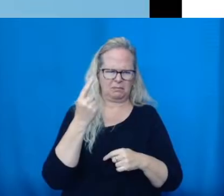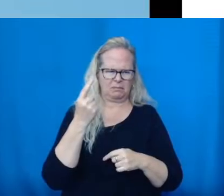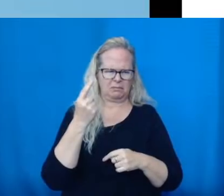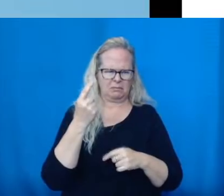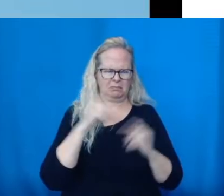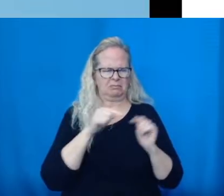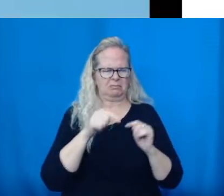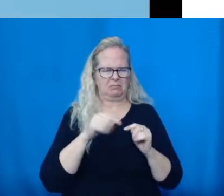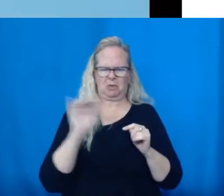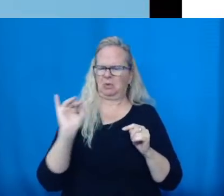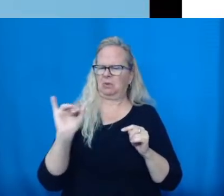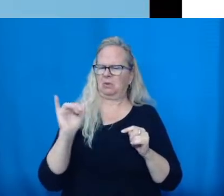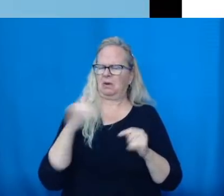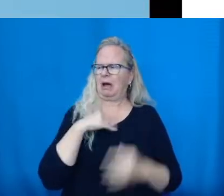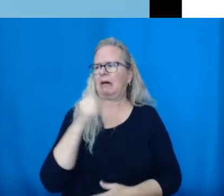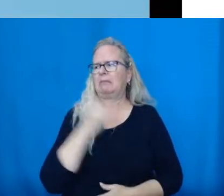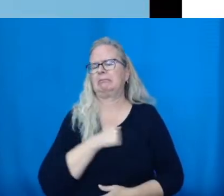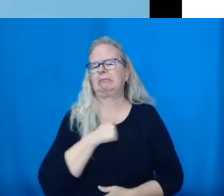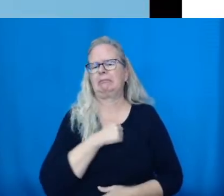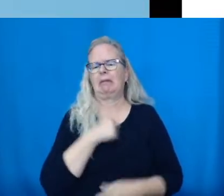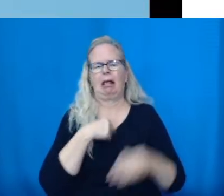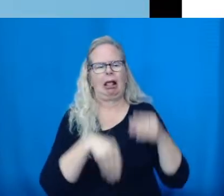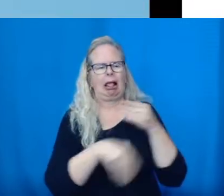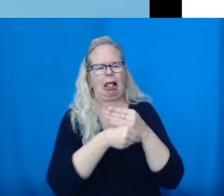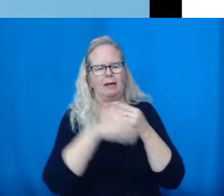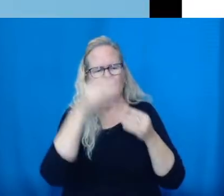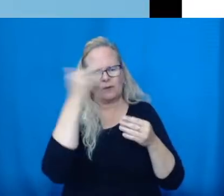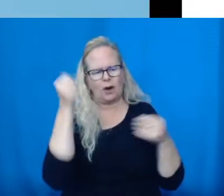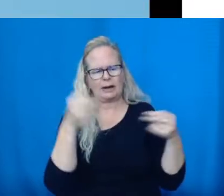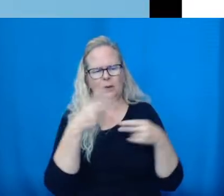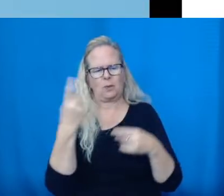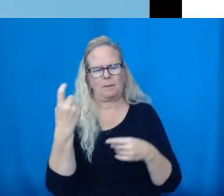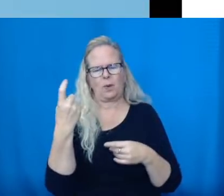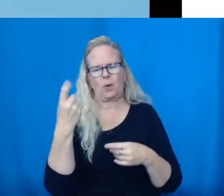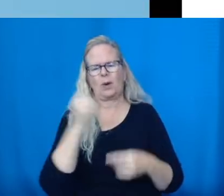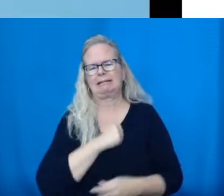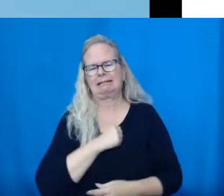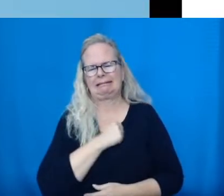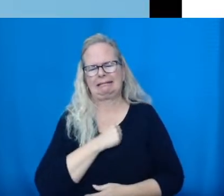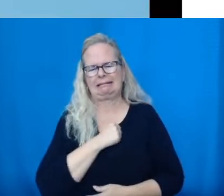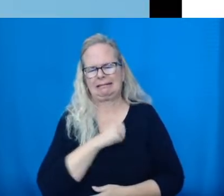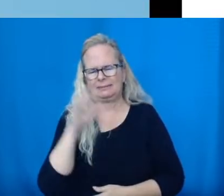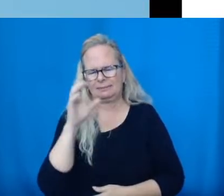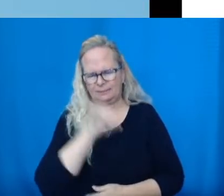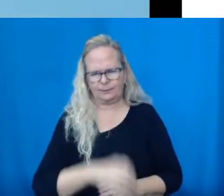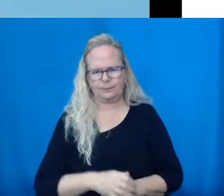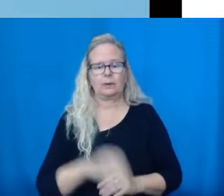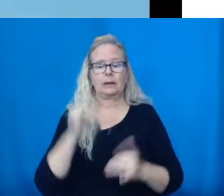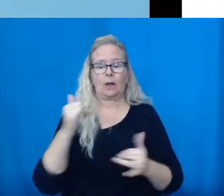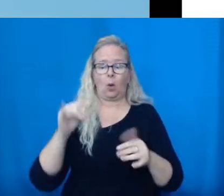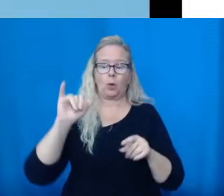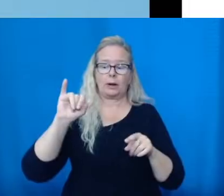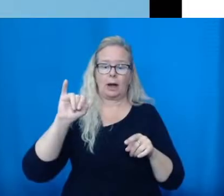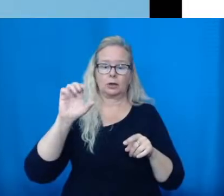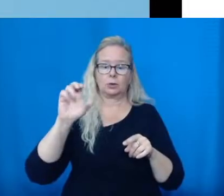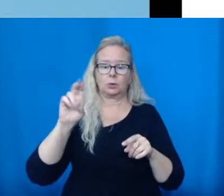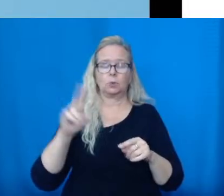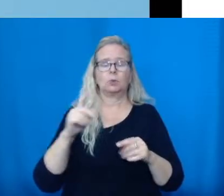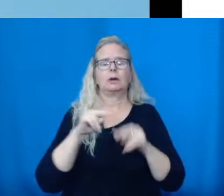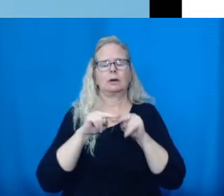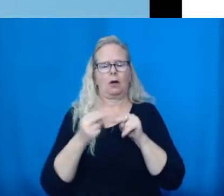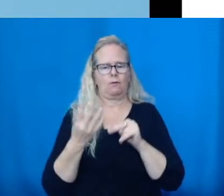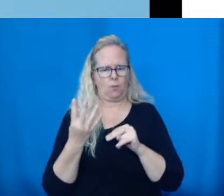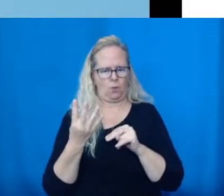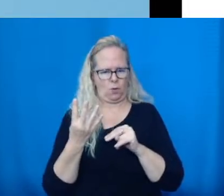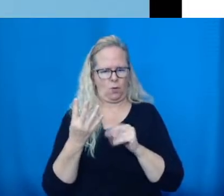ICU, we're down 4 today to 226. But it's always important to remember that that's a